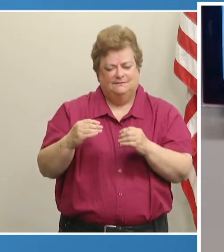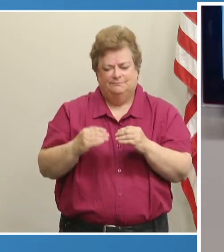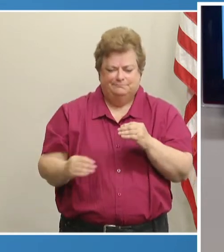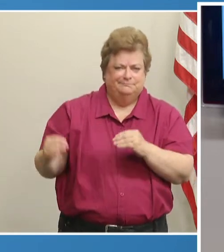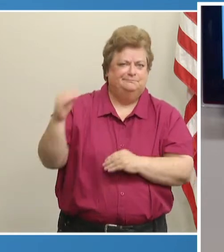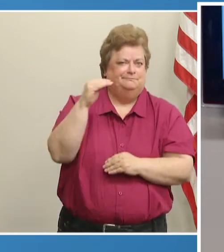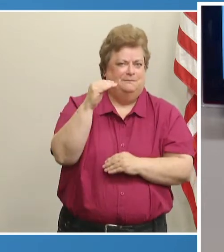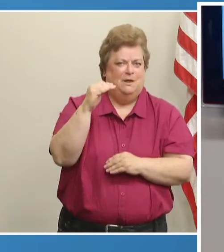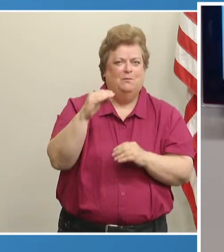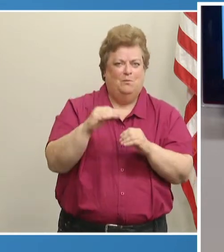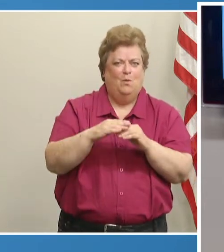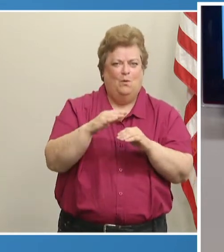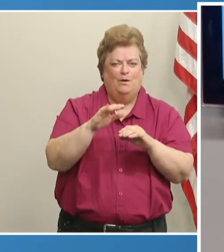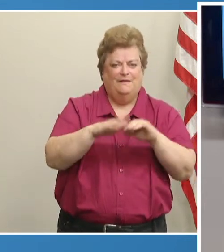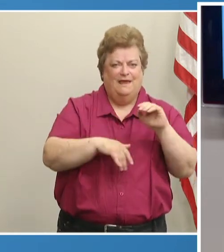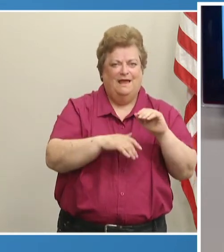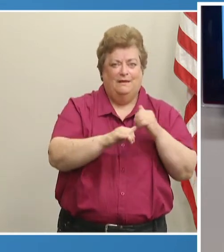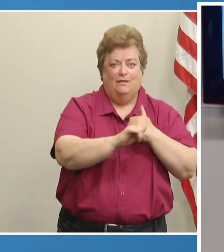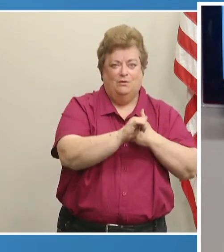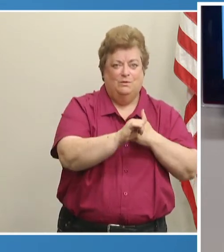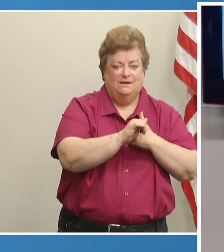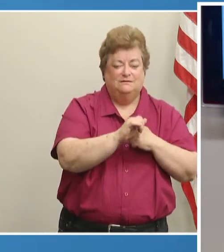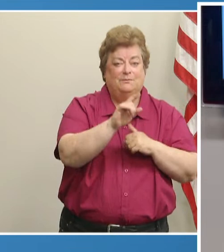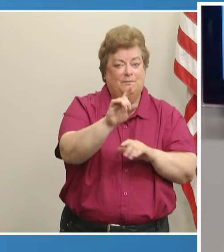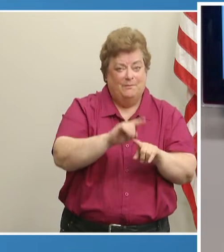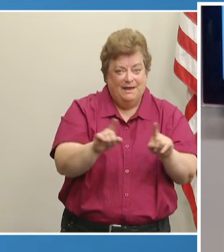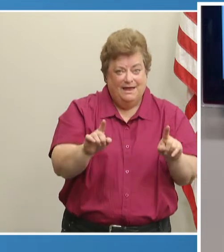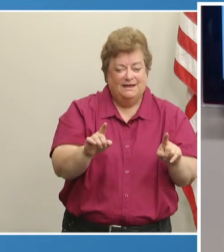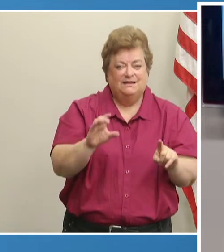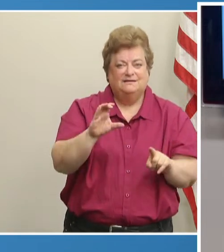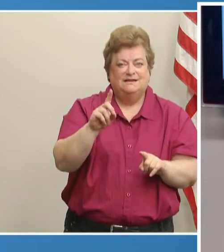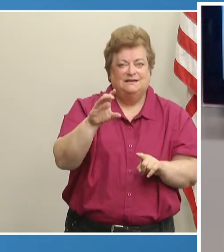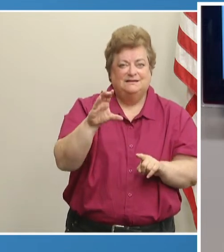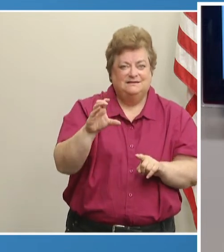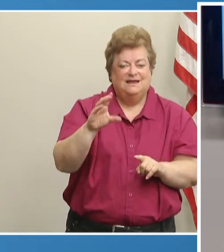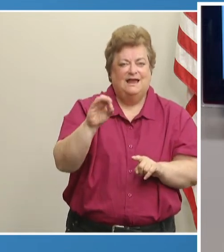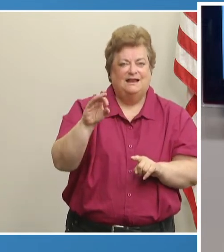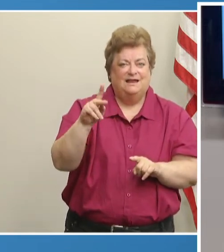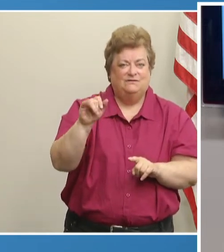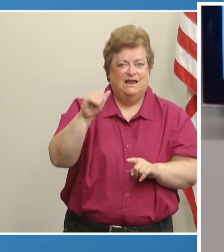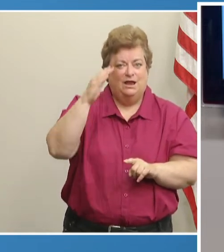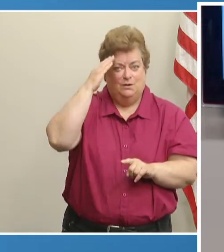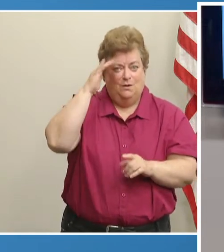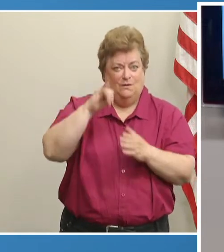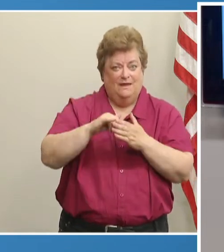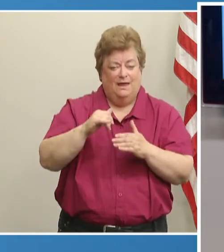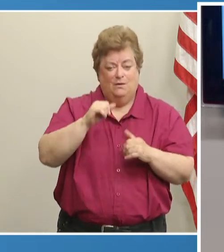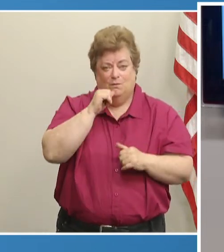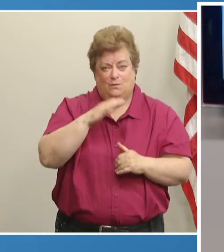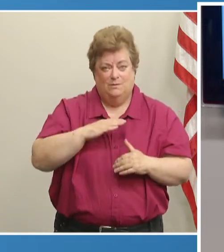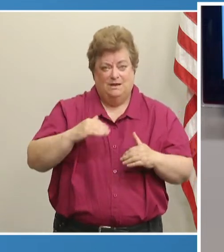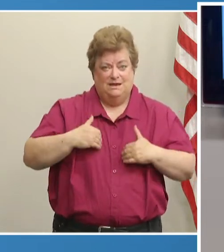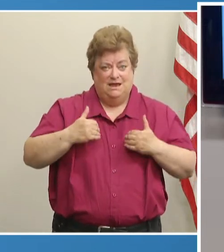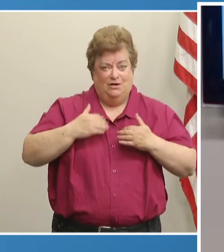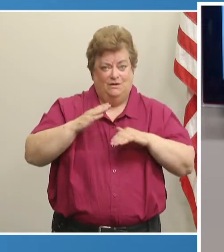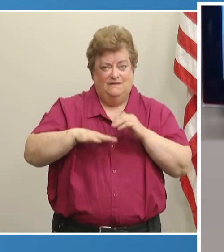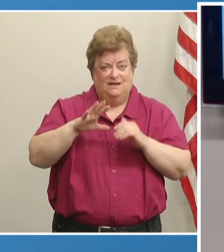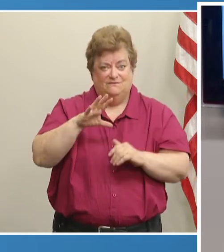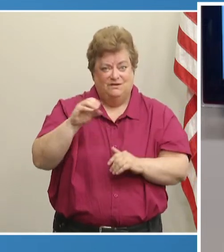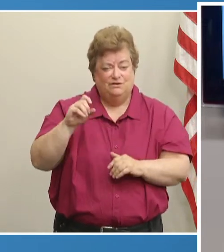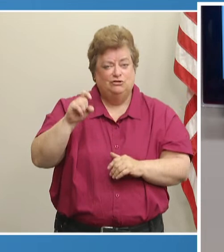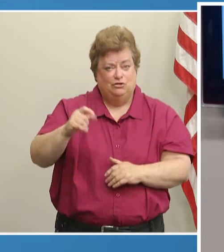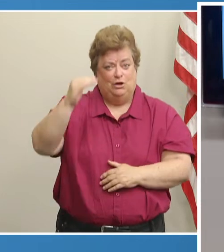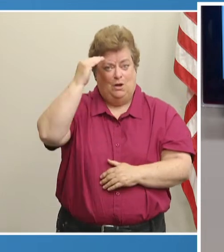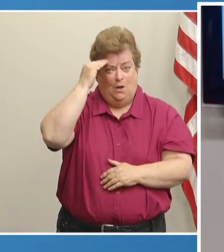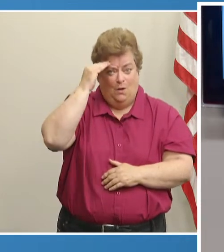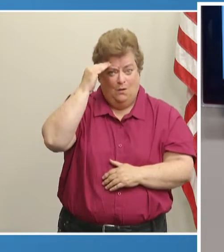known and potential risks. However, the CDC and FDA note that women younger than 50 years old should be